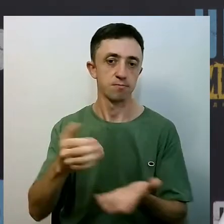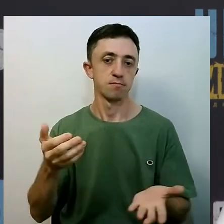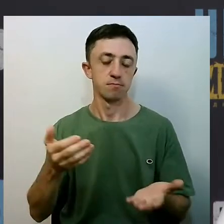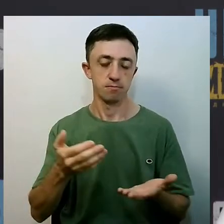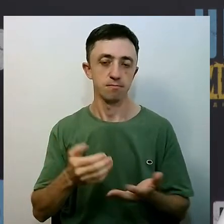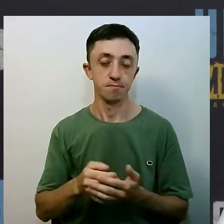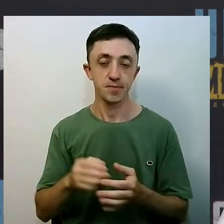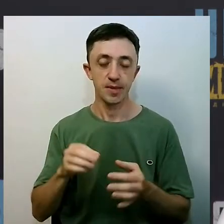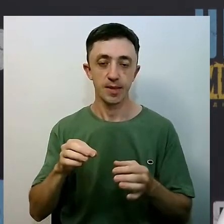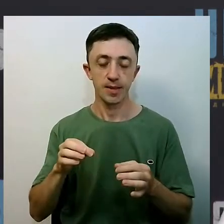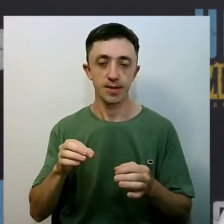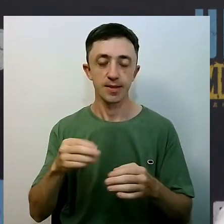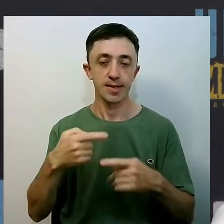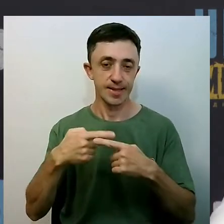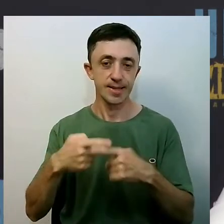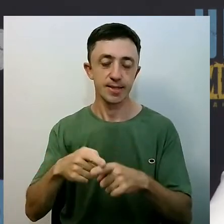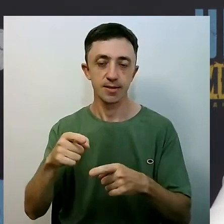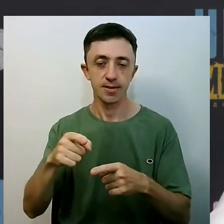a lake.